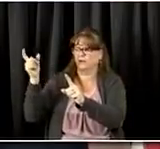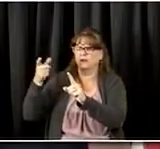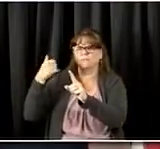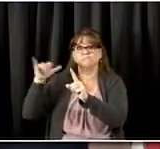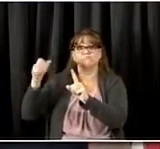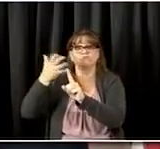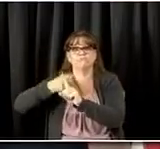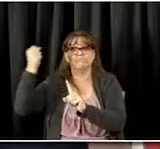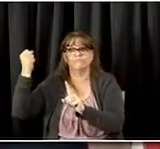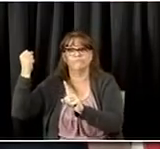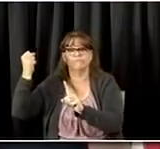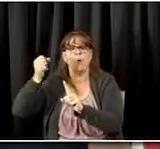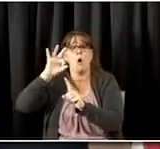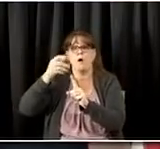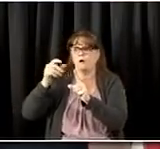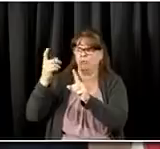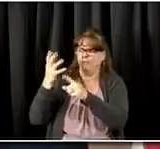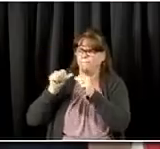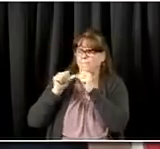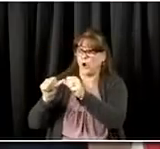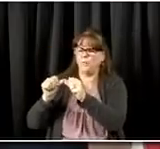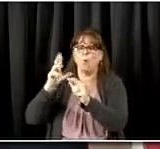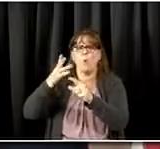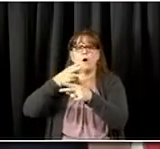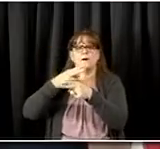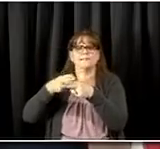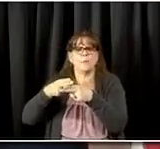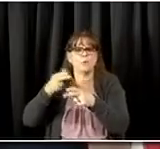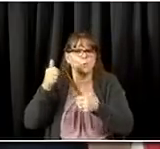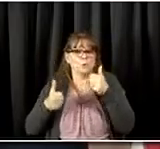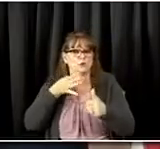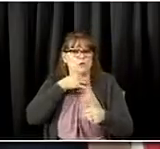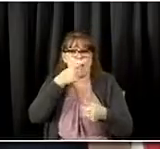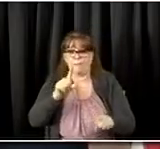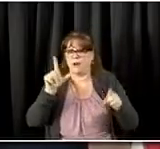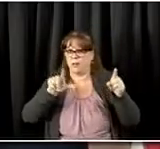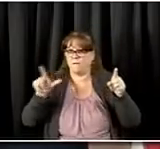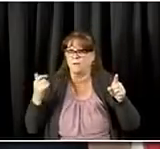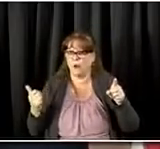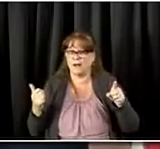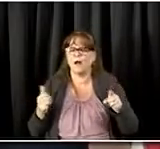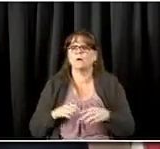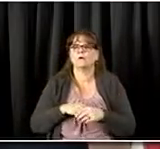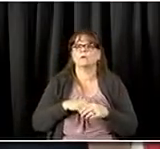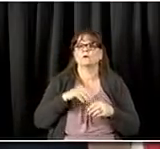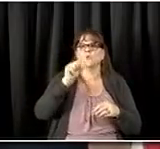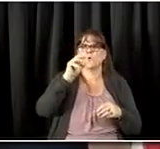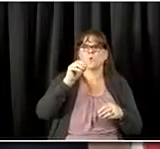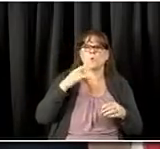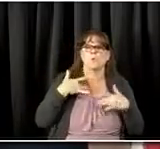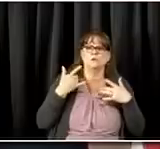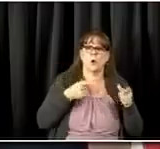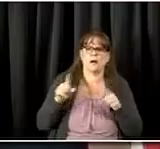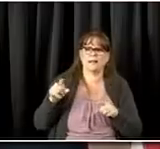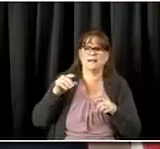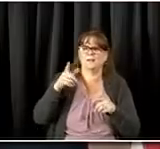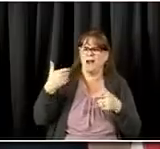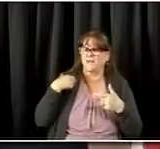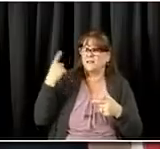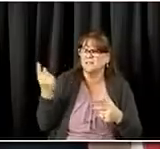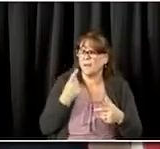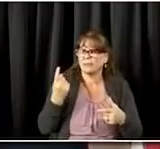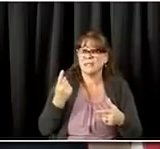temporarily? And a second question on that, as a state, you have a lot going on right now, a lot of resources in use. Is it even useful to spend resources trying